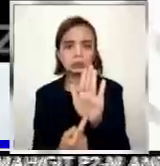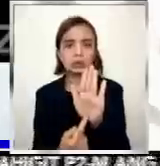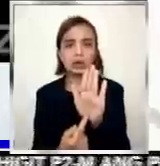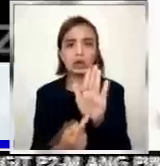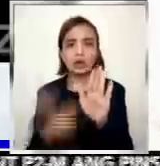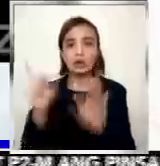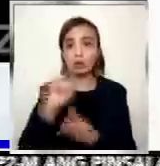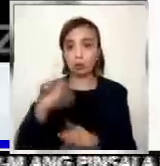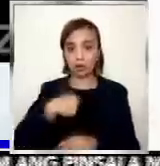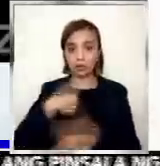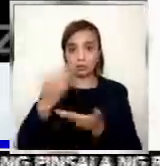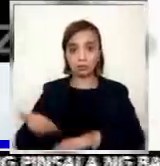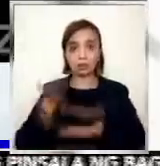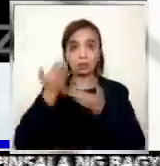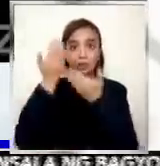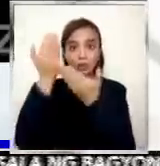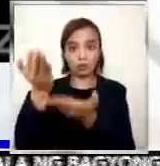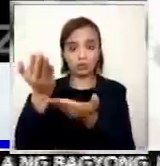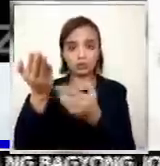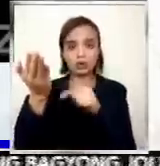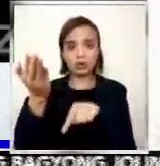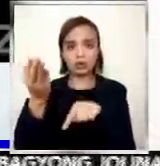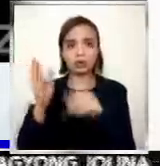to make stringent